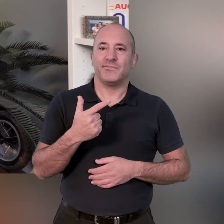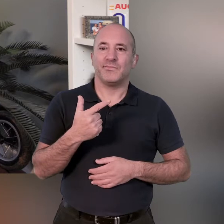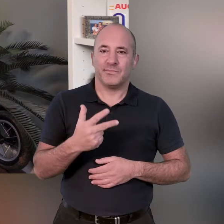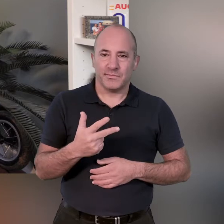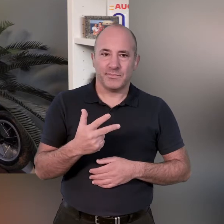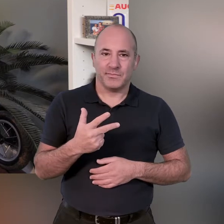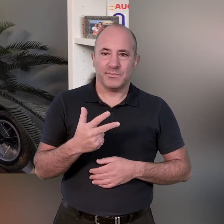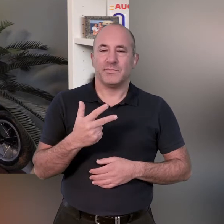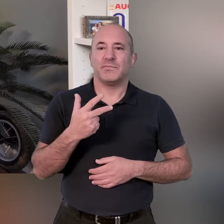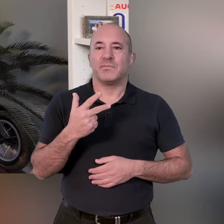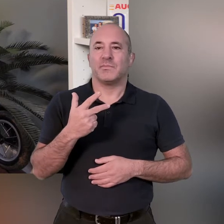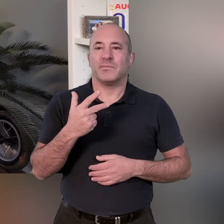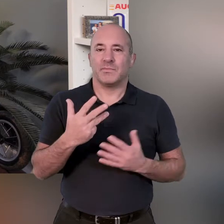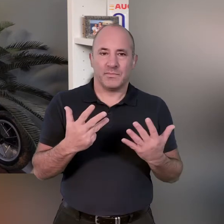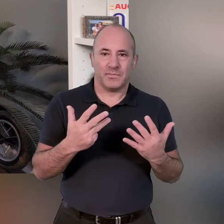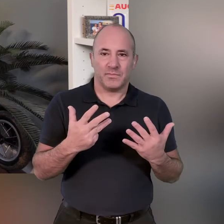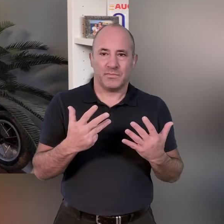7, 8,